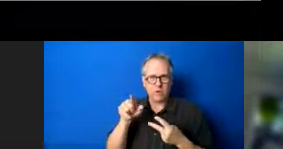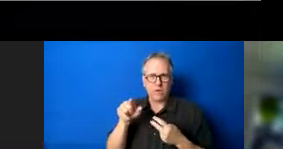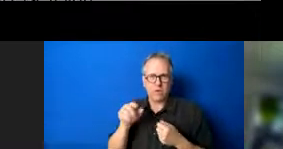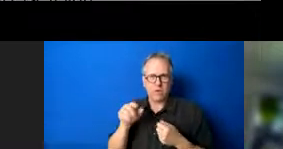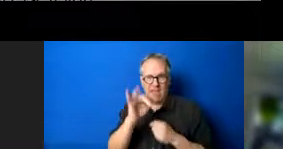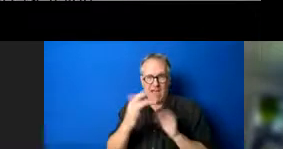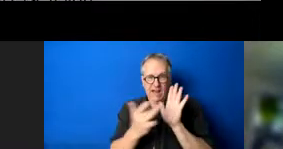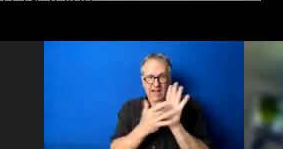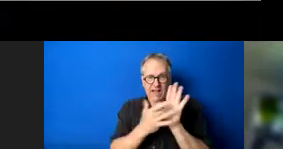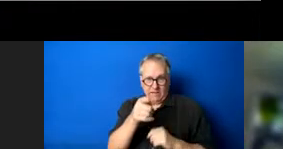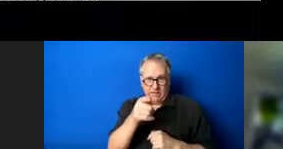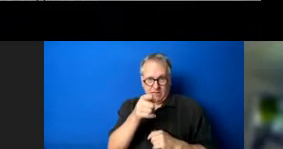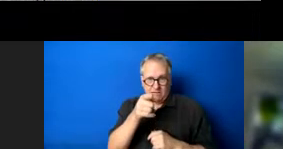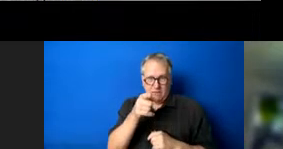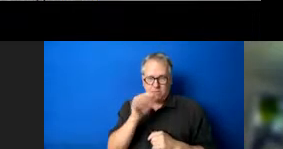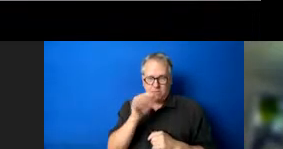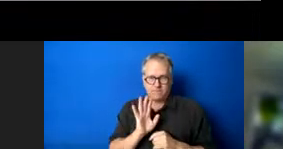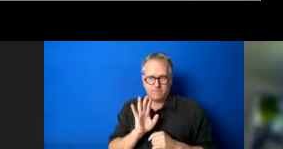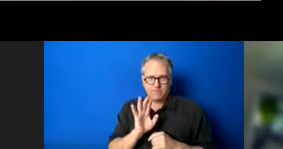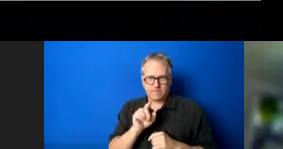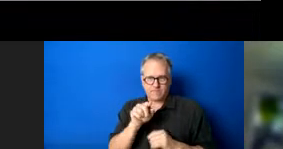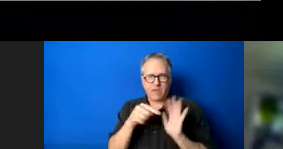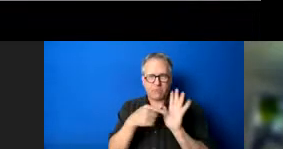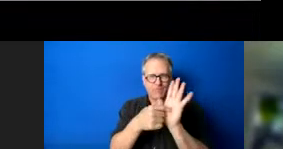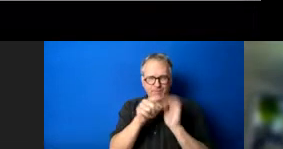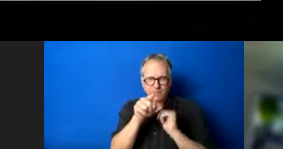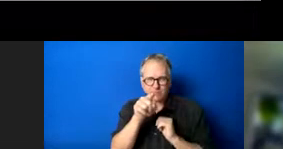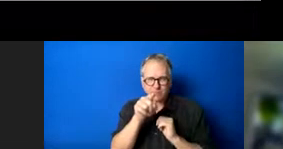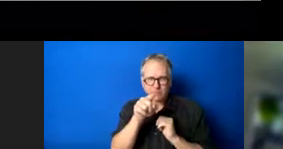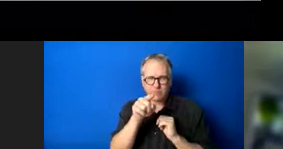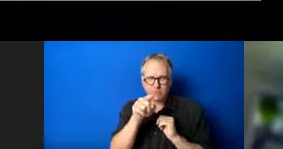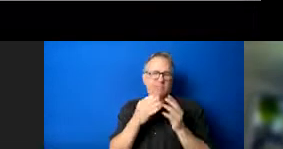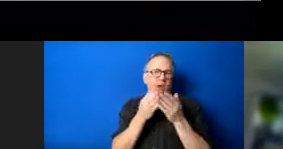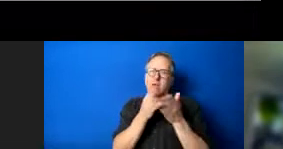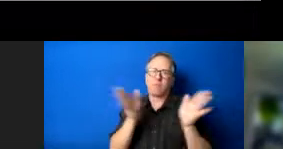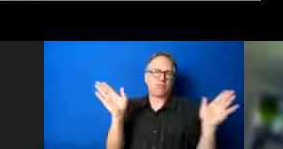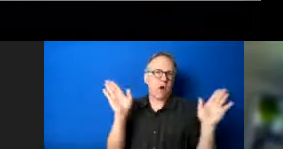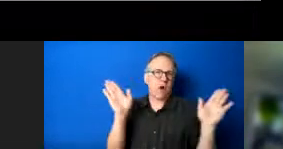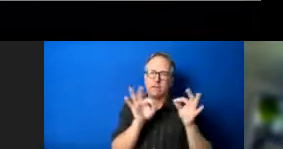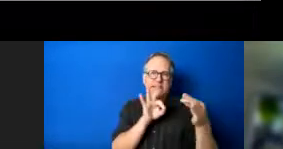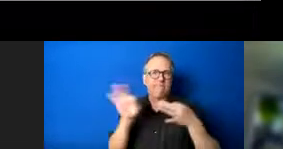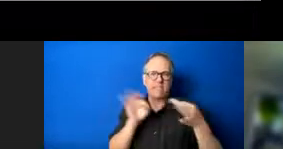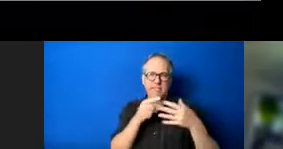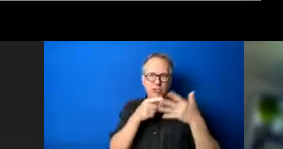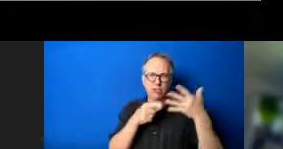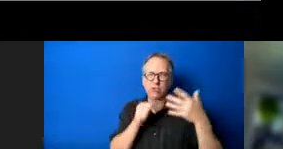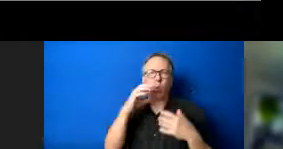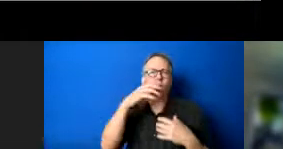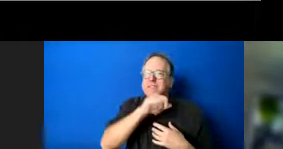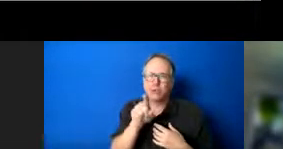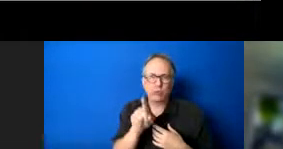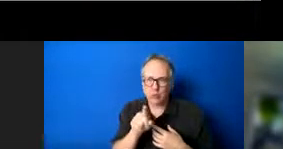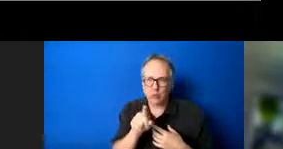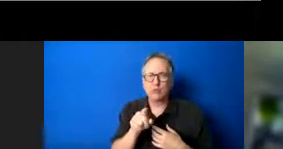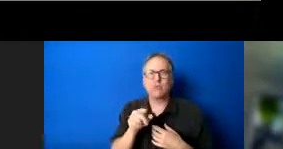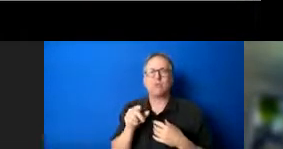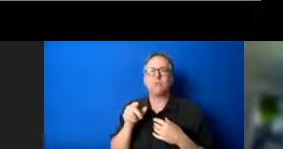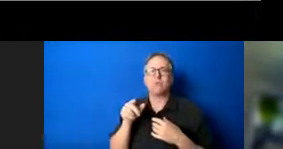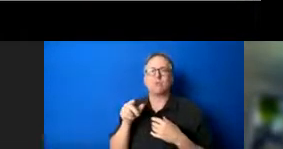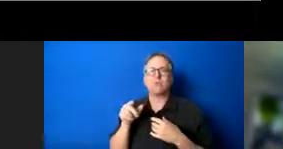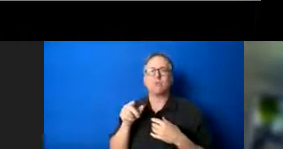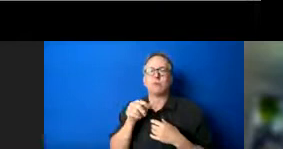link. And as I mentioned, it's very broad. So don't assume that you're not eligible